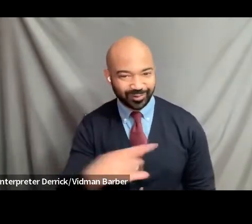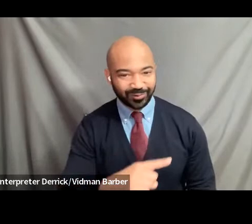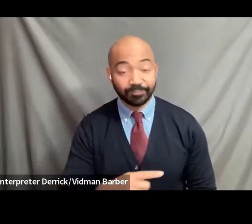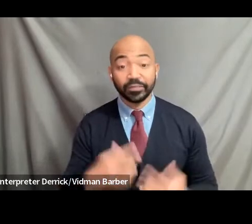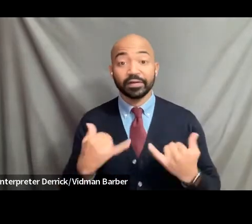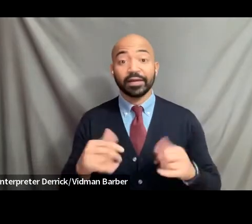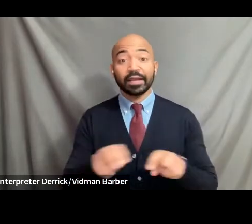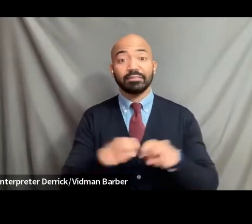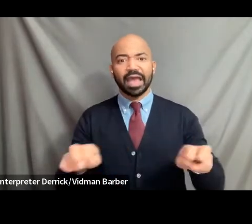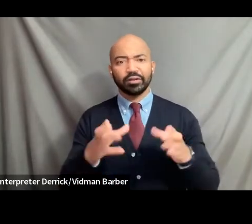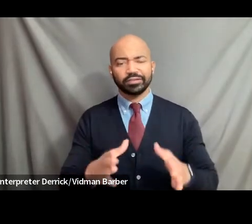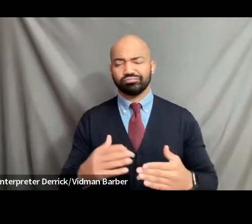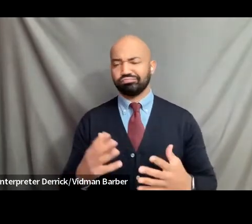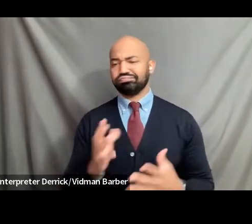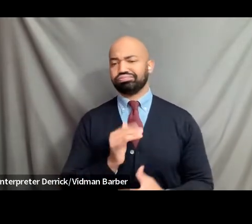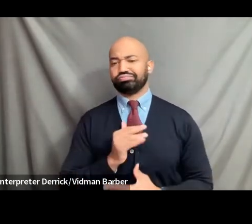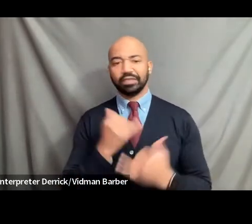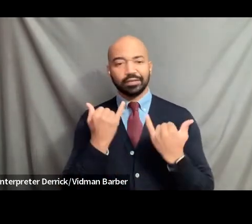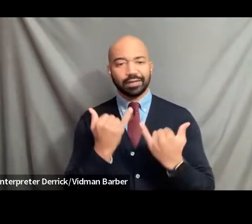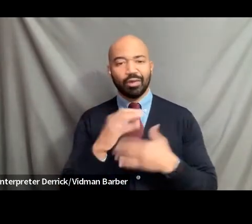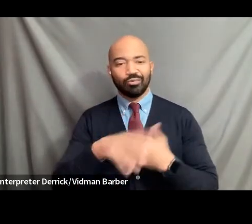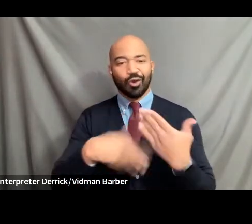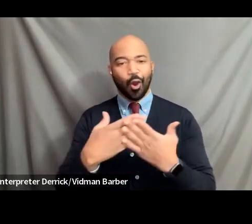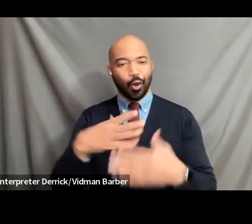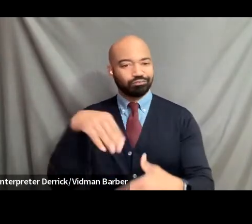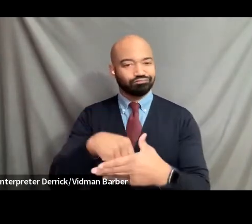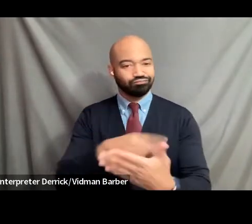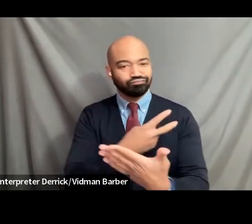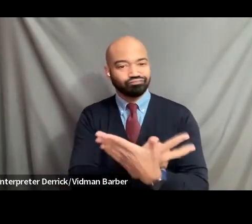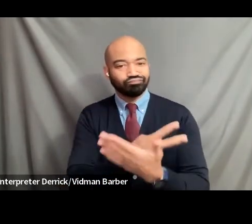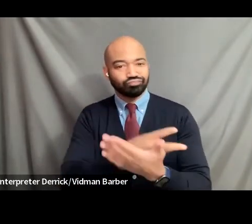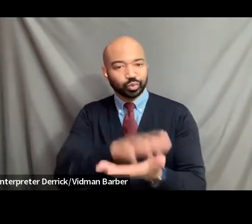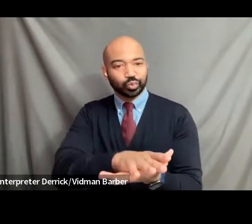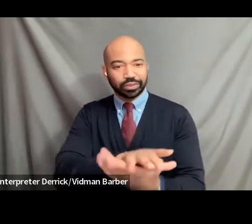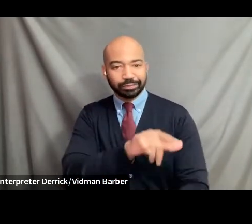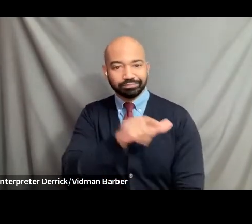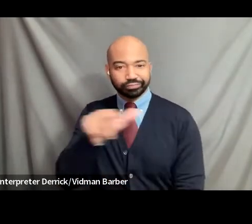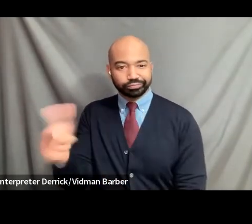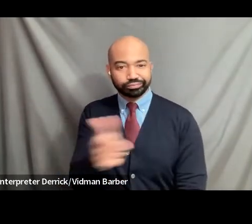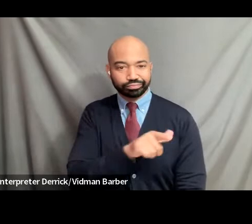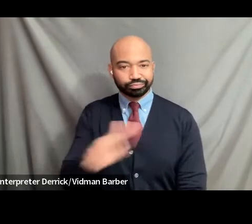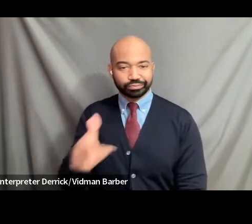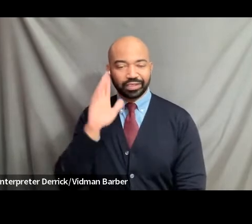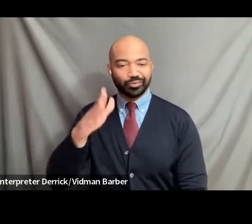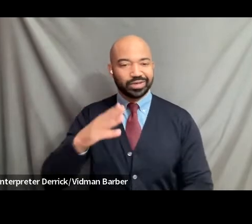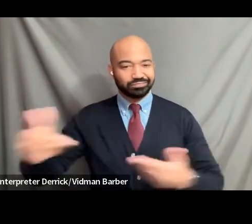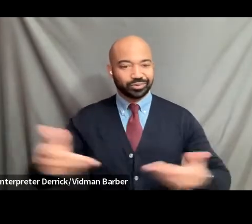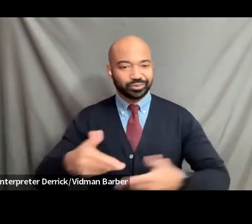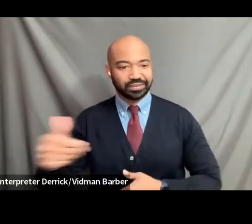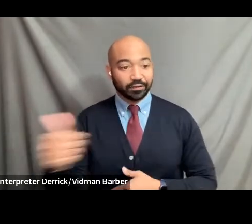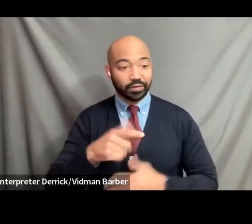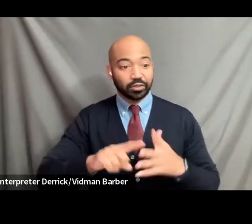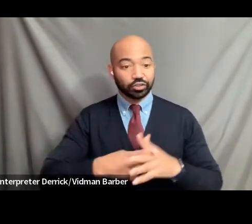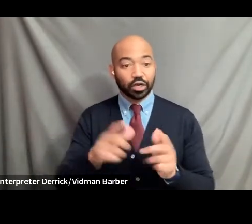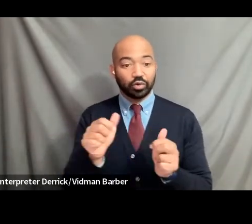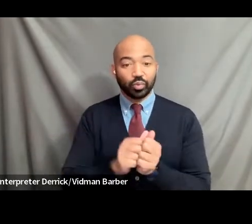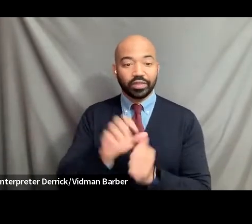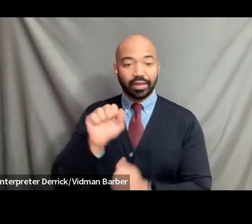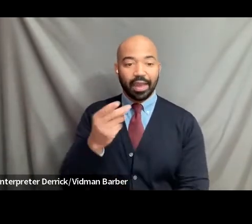amazing panelists. They are all in grad school, and I'm going to have them introduce themselves. We will start with Ashlyn Ford.